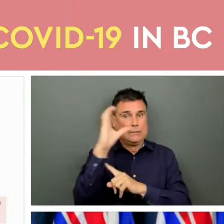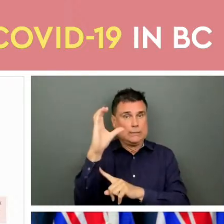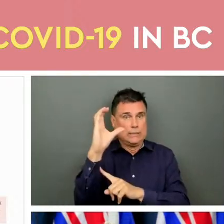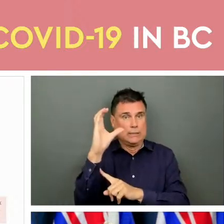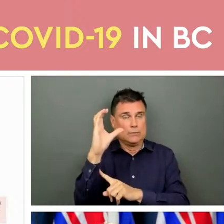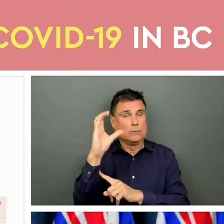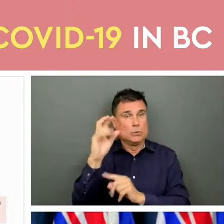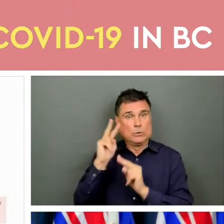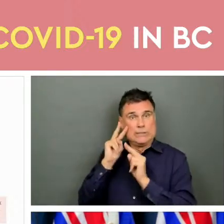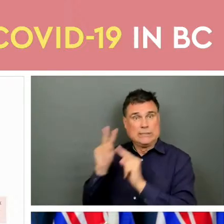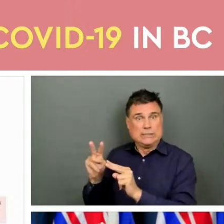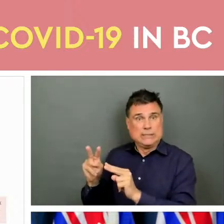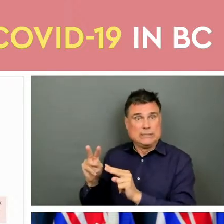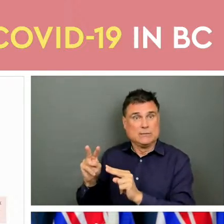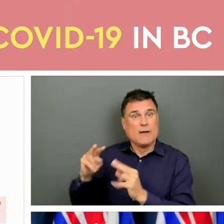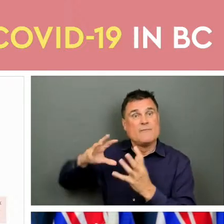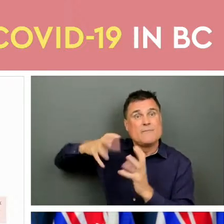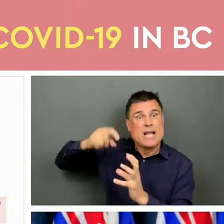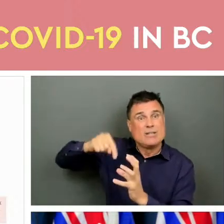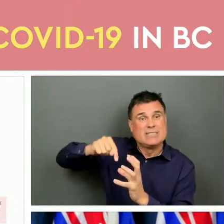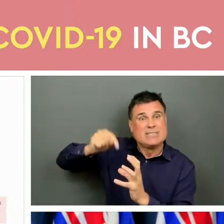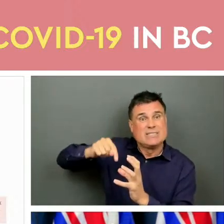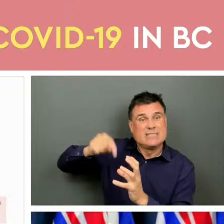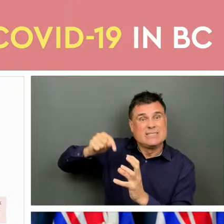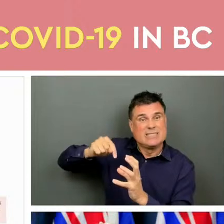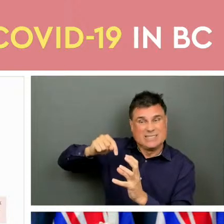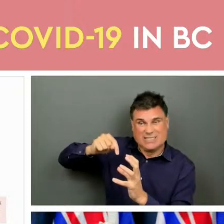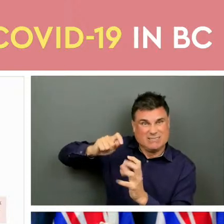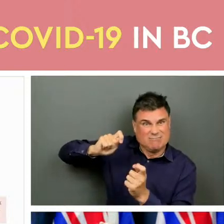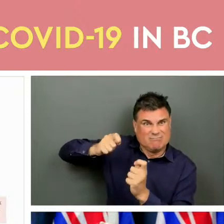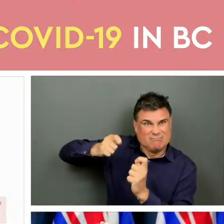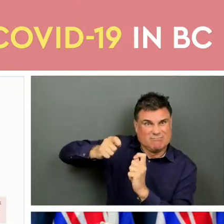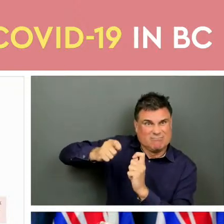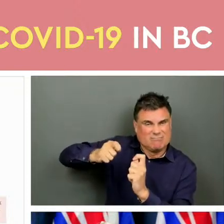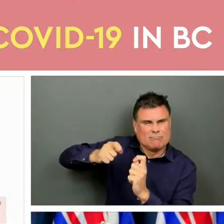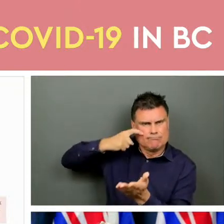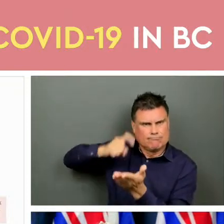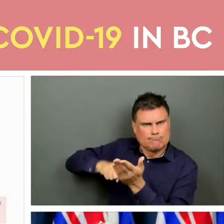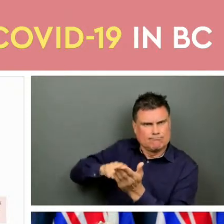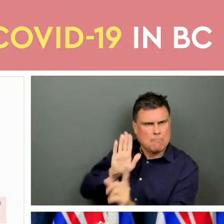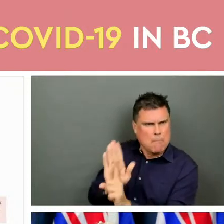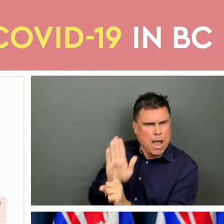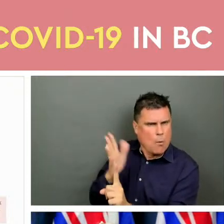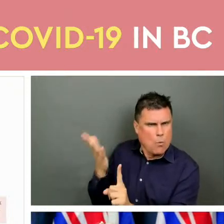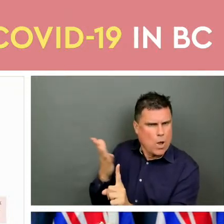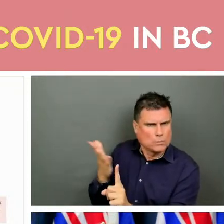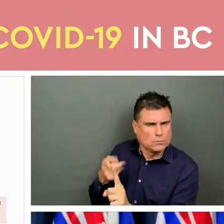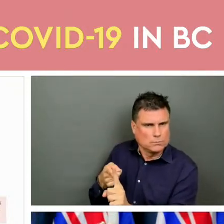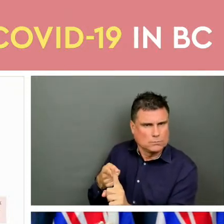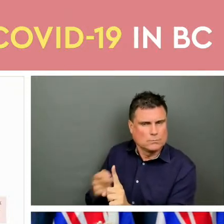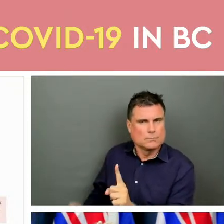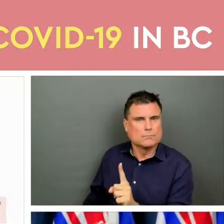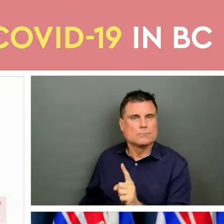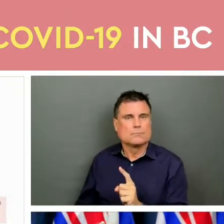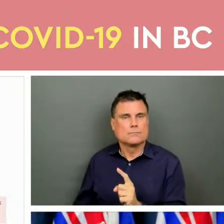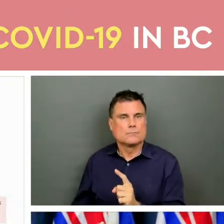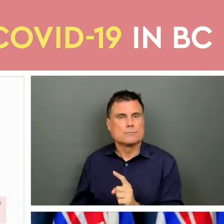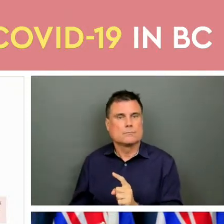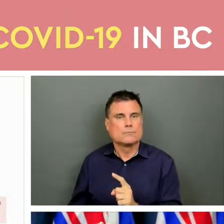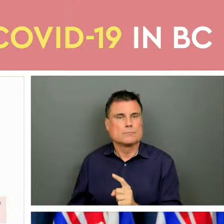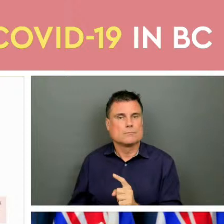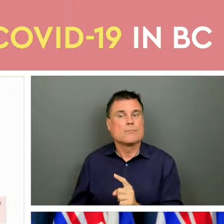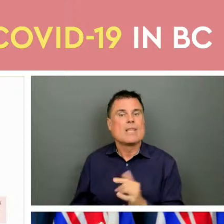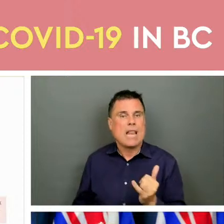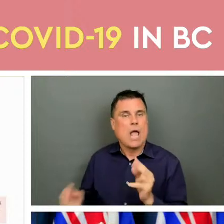variants of concern that have been identified are now the predominant strains that are circulating in people and being